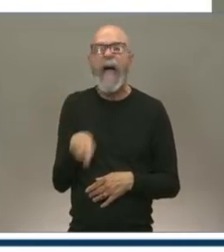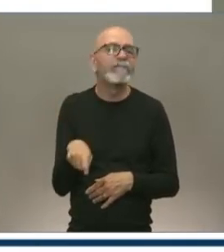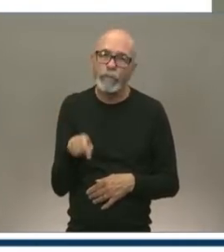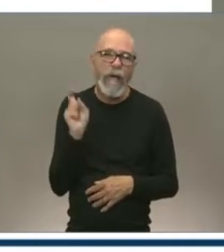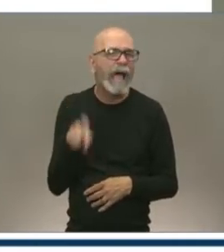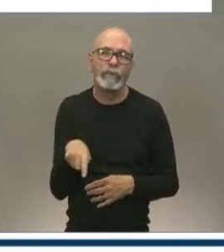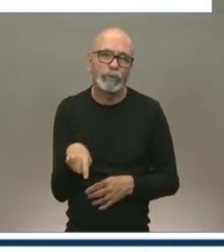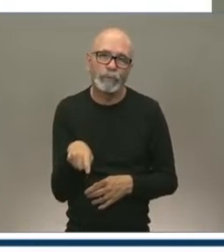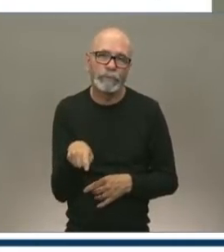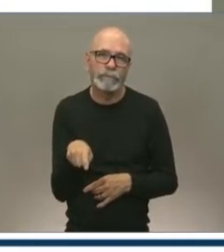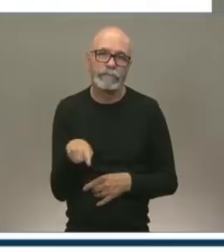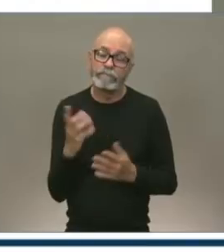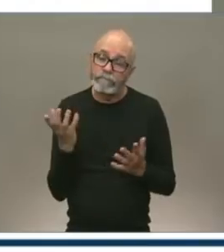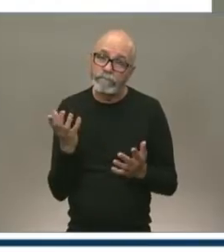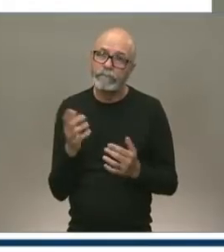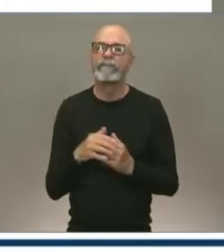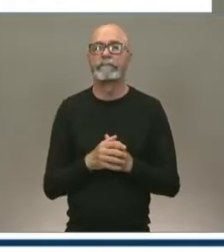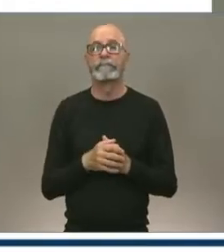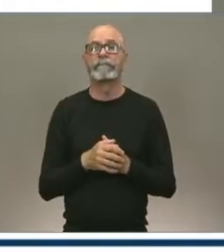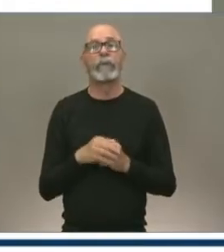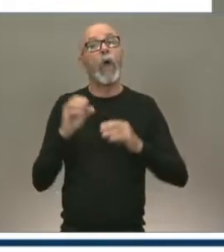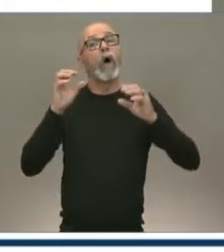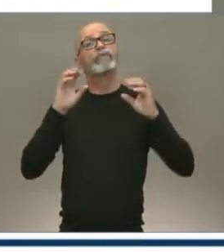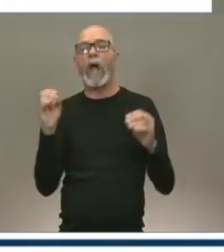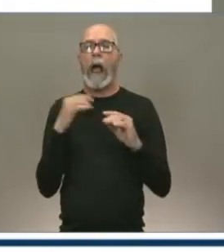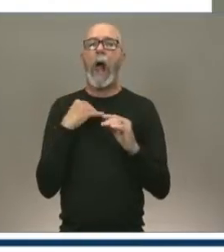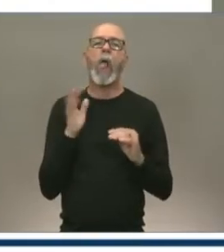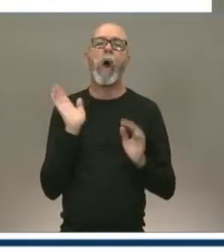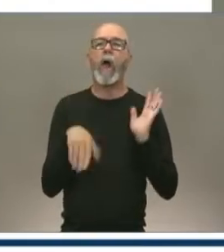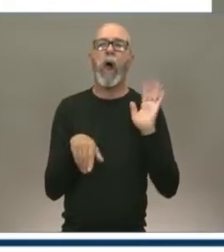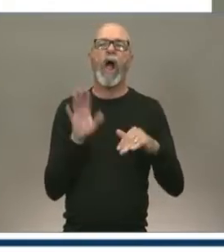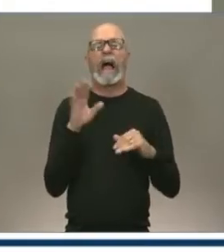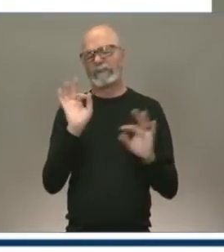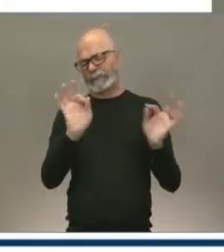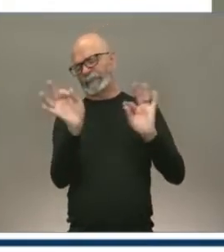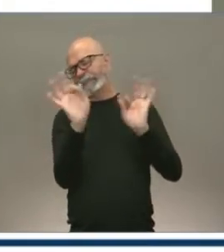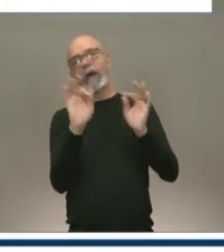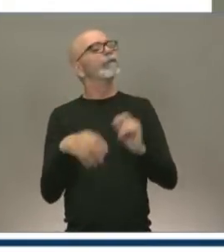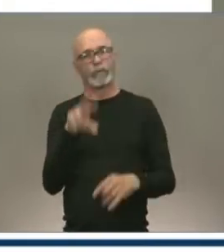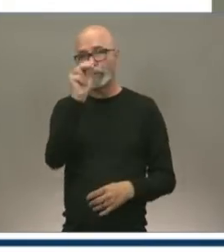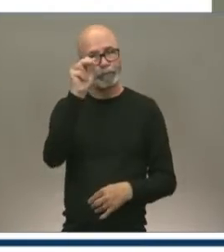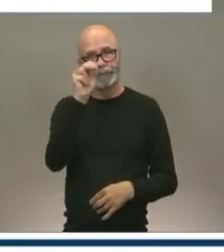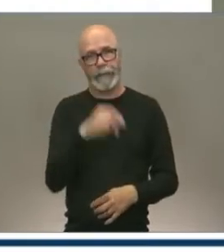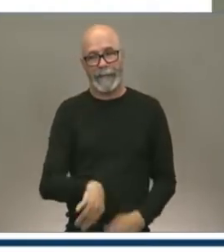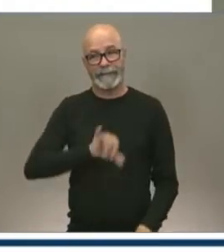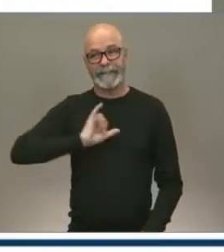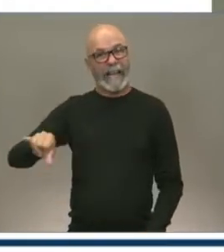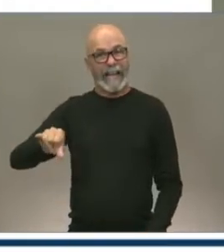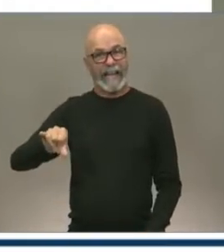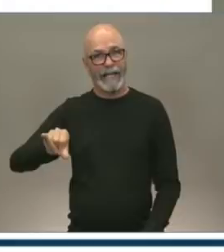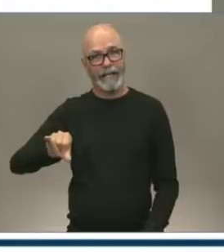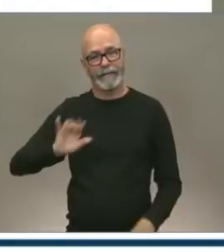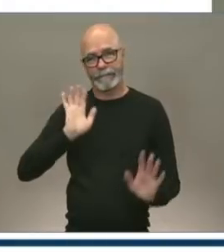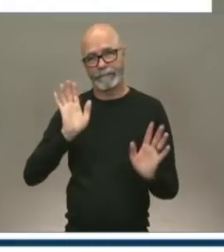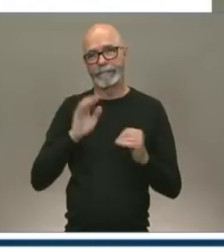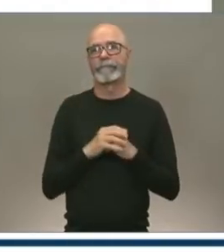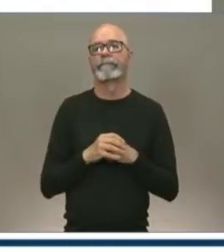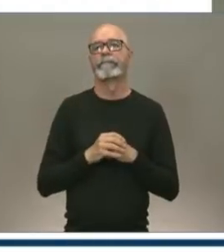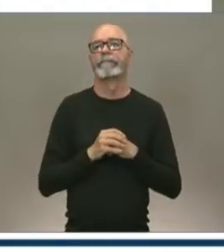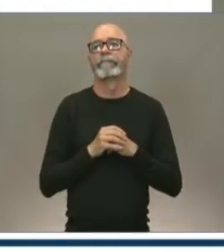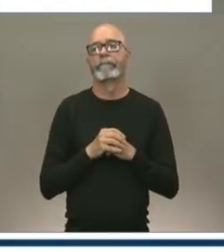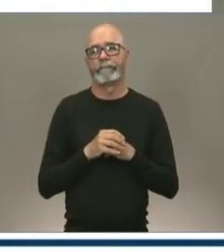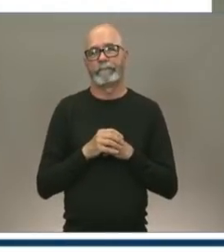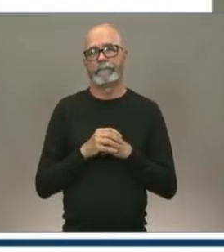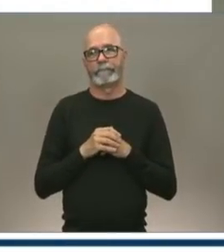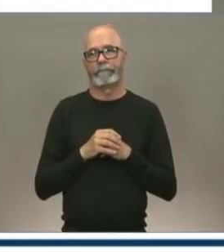as I said, we're not making any exceptions whatsoever on that fundamental piece to protect Nova Scotians, just to accommodate